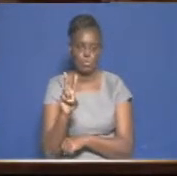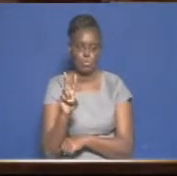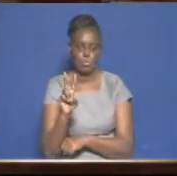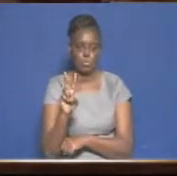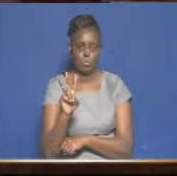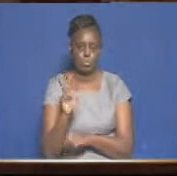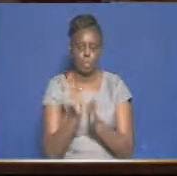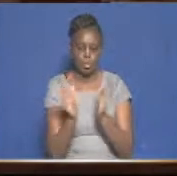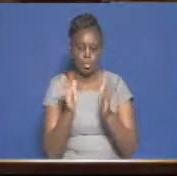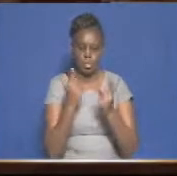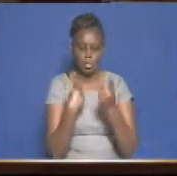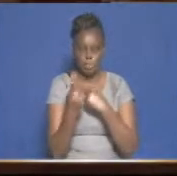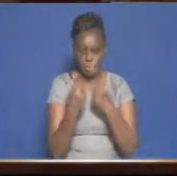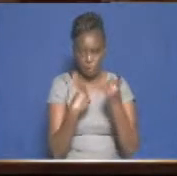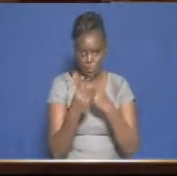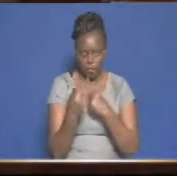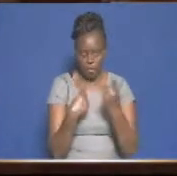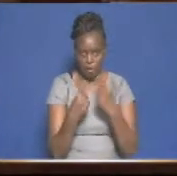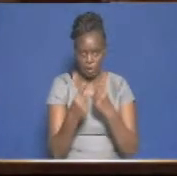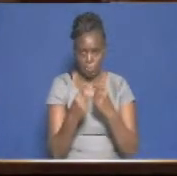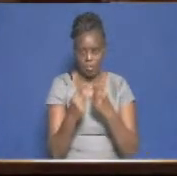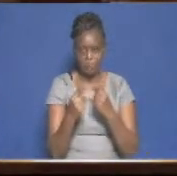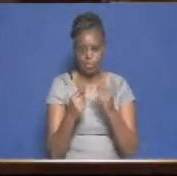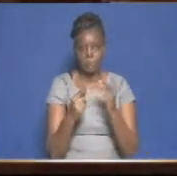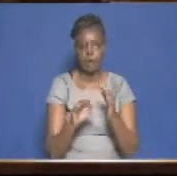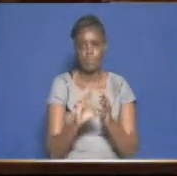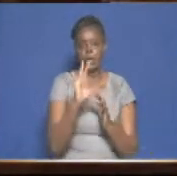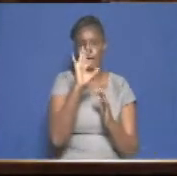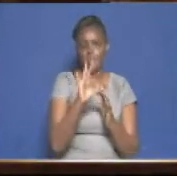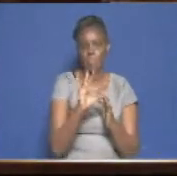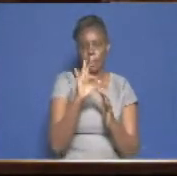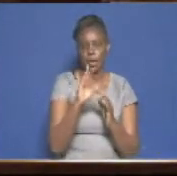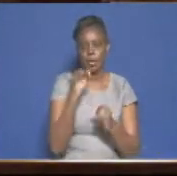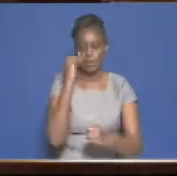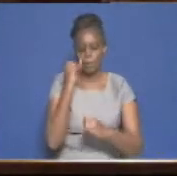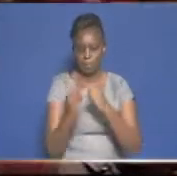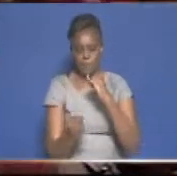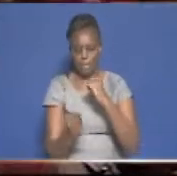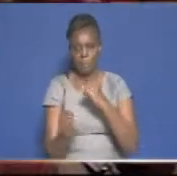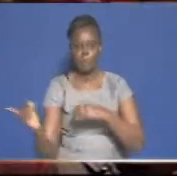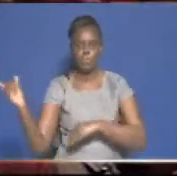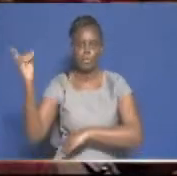2021-2022, general debate, third and final allotted day.